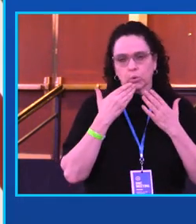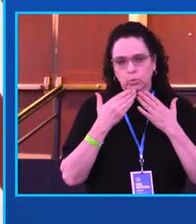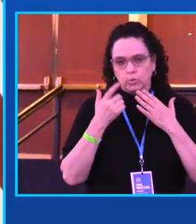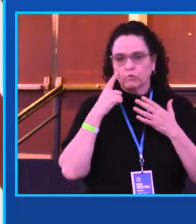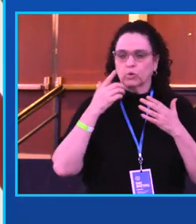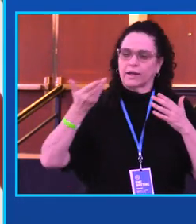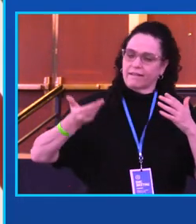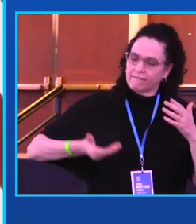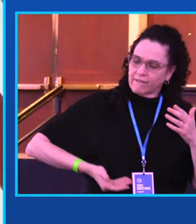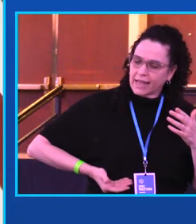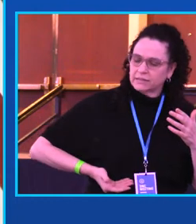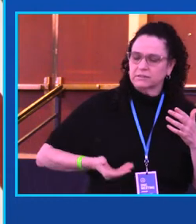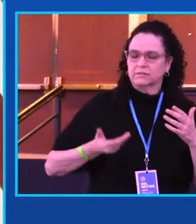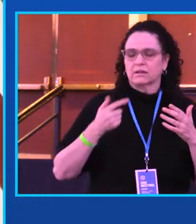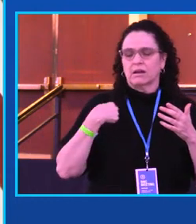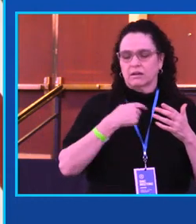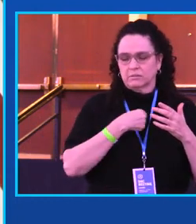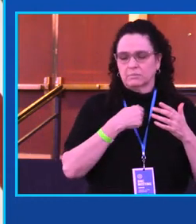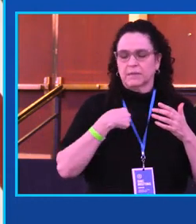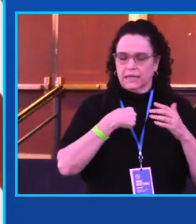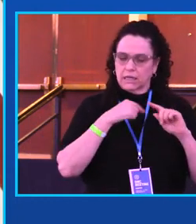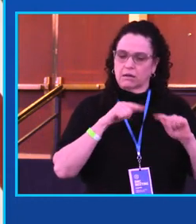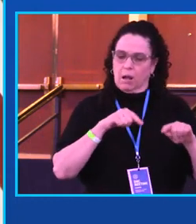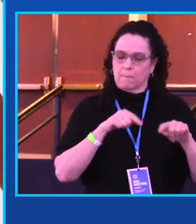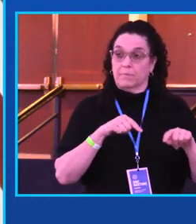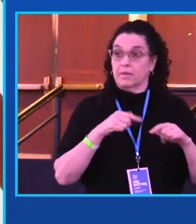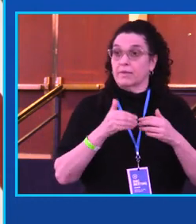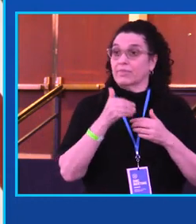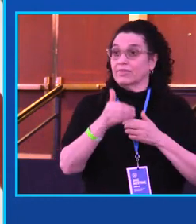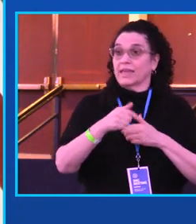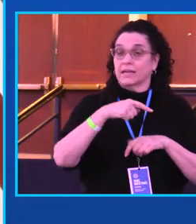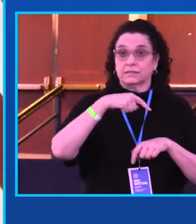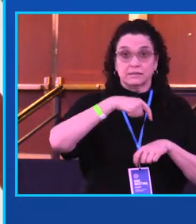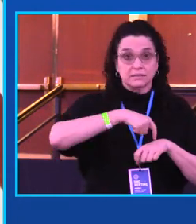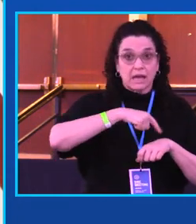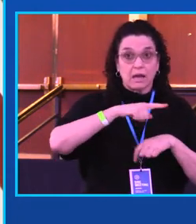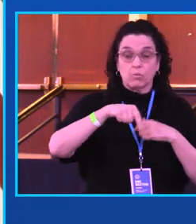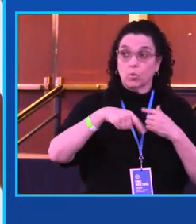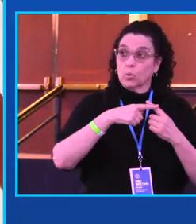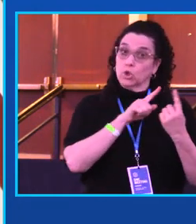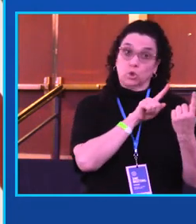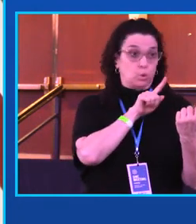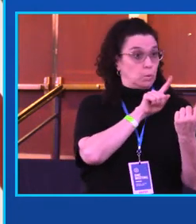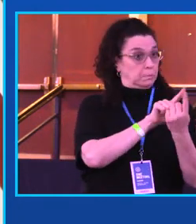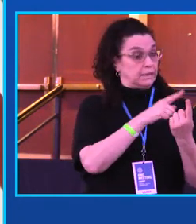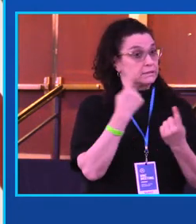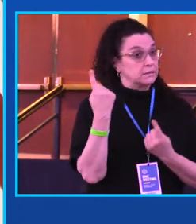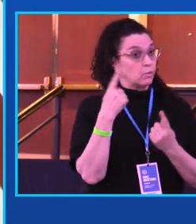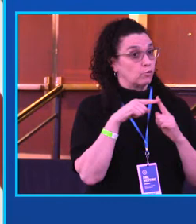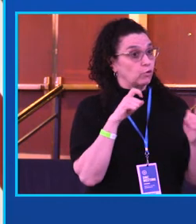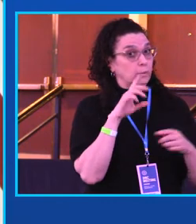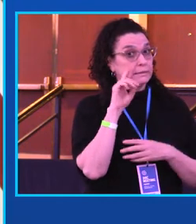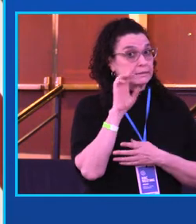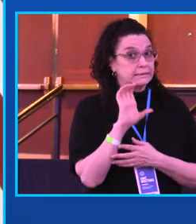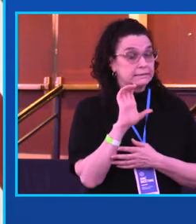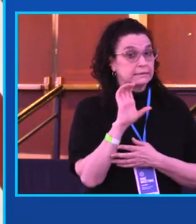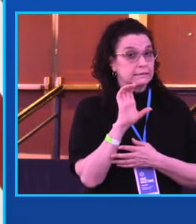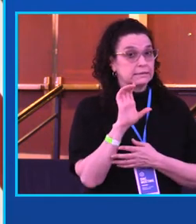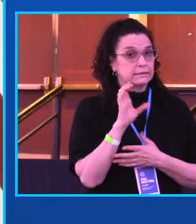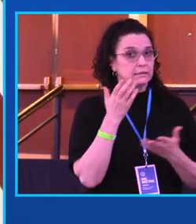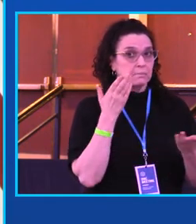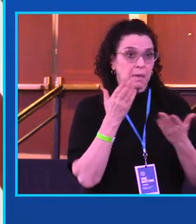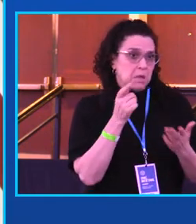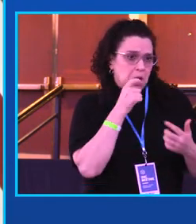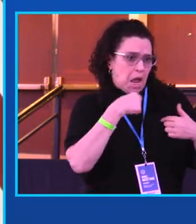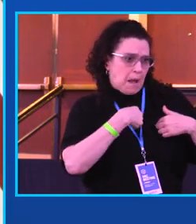opportunity. The next time that you're greeted by someone from DC, it may not be